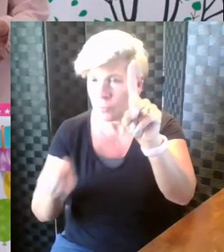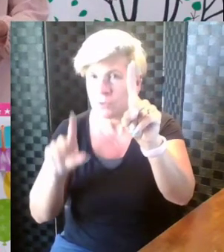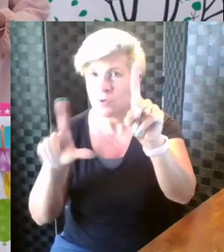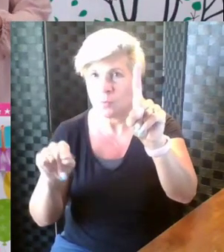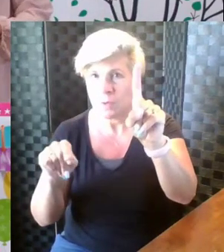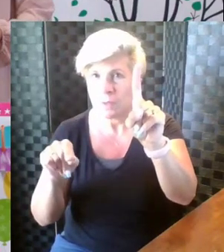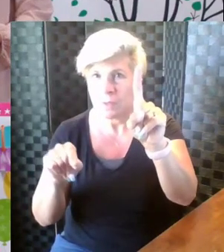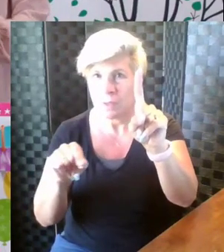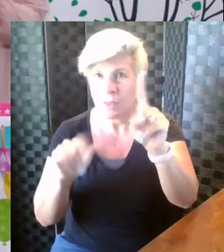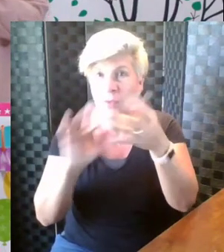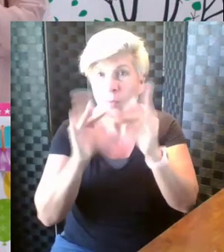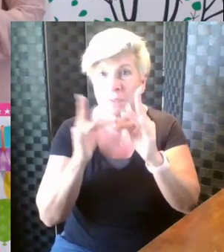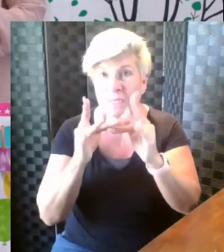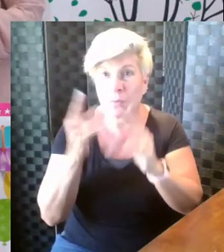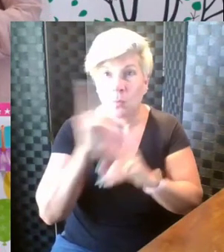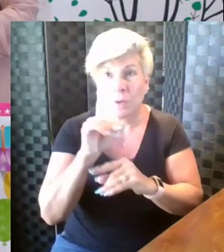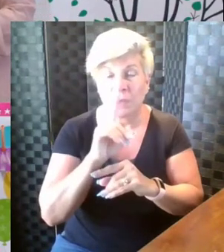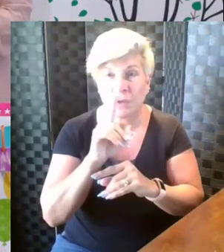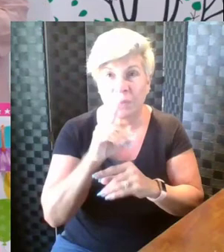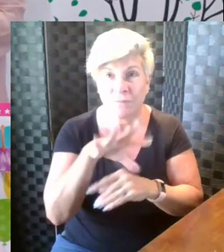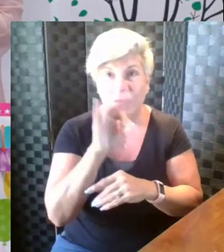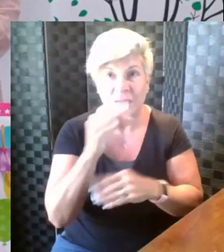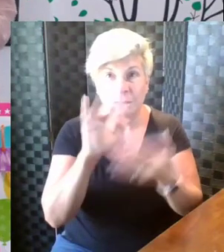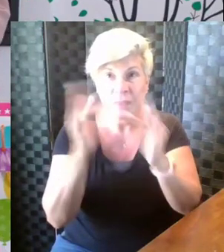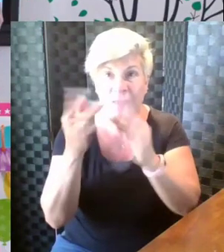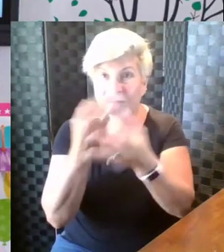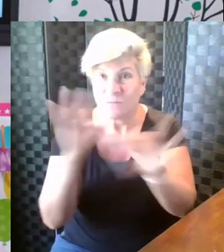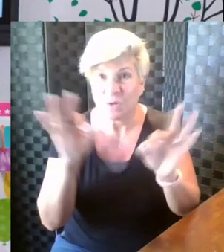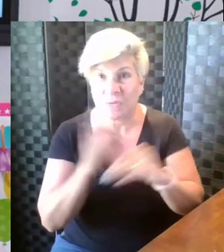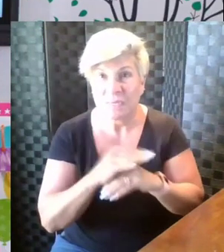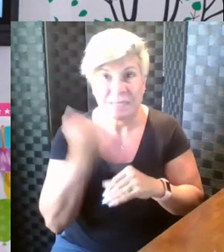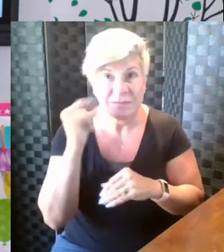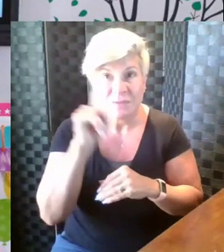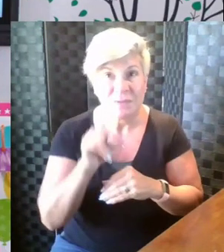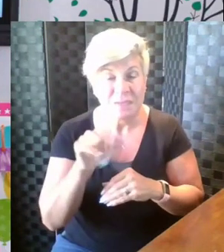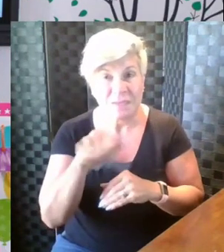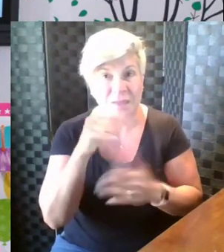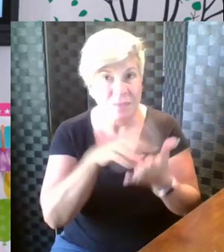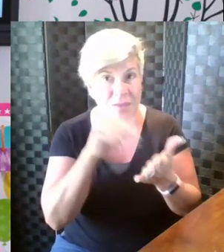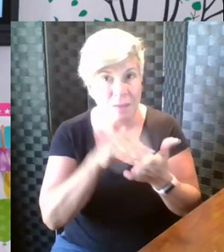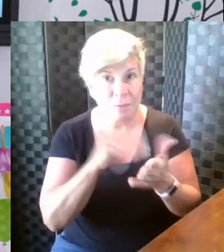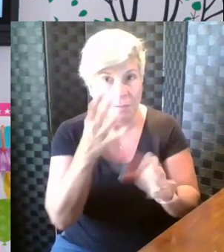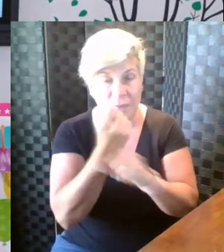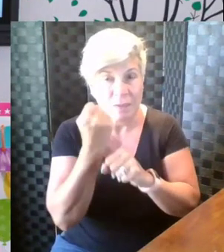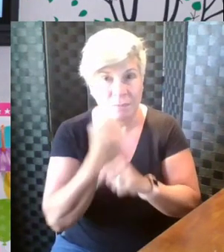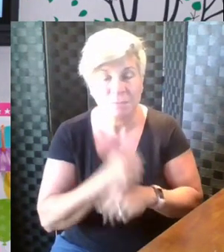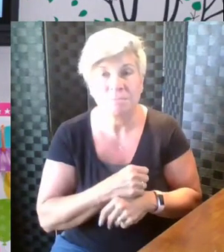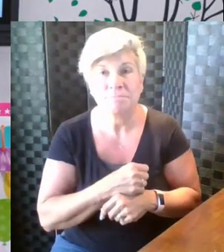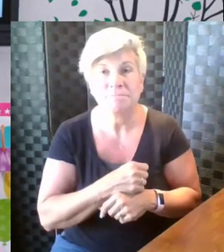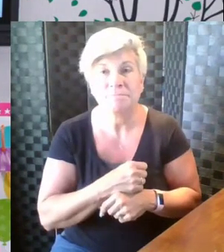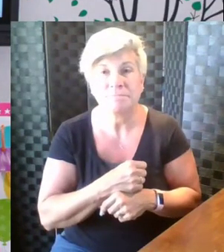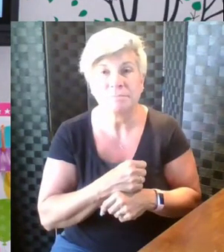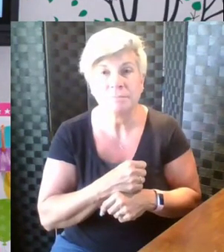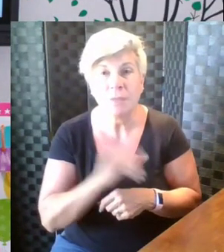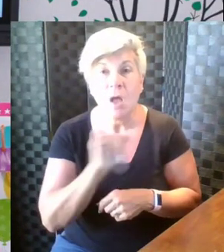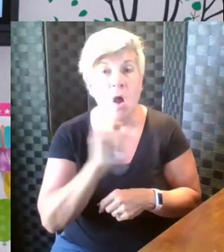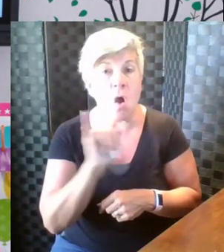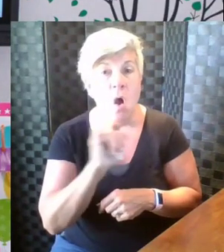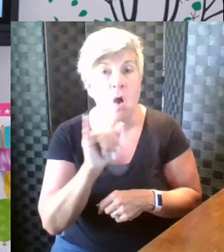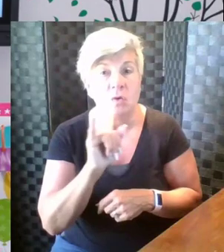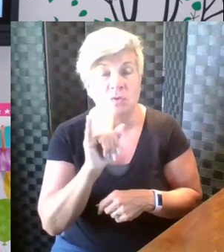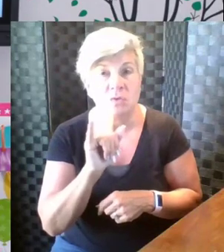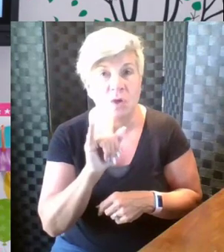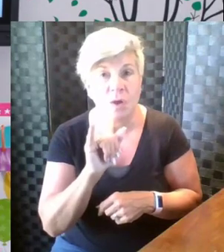The website is also listed where you can access those for free. And so if you need another copy, you can get those. But I